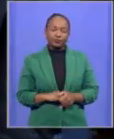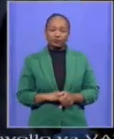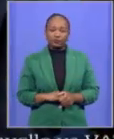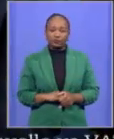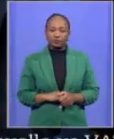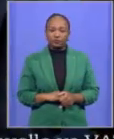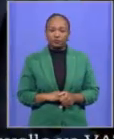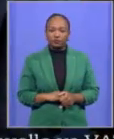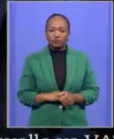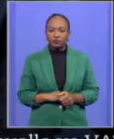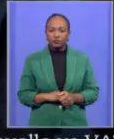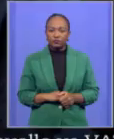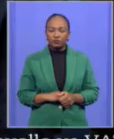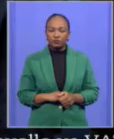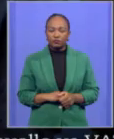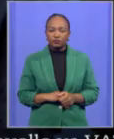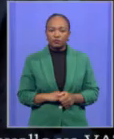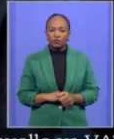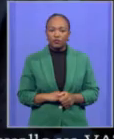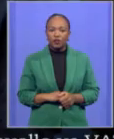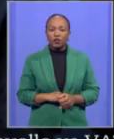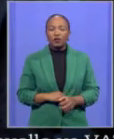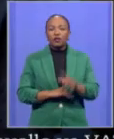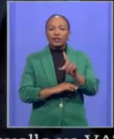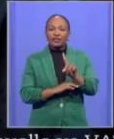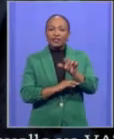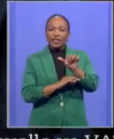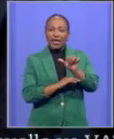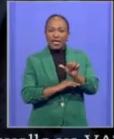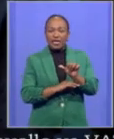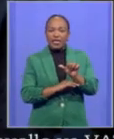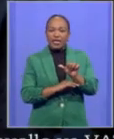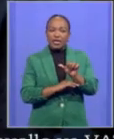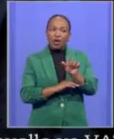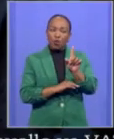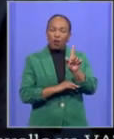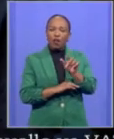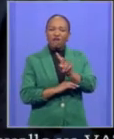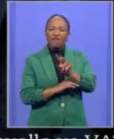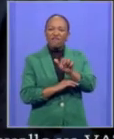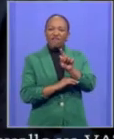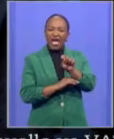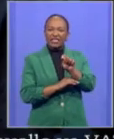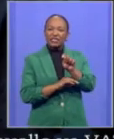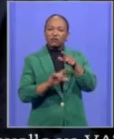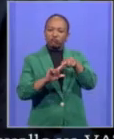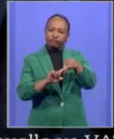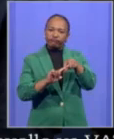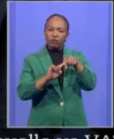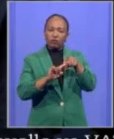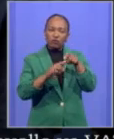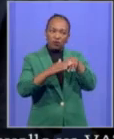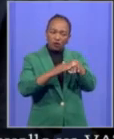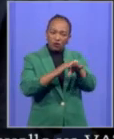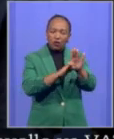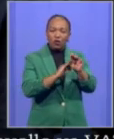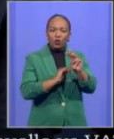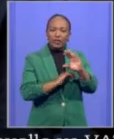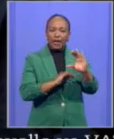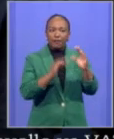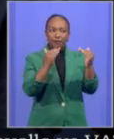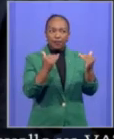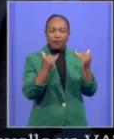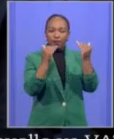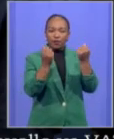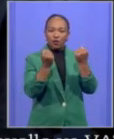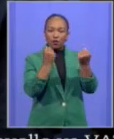The Democratic Alliance's urgent court application to interdict the pending VAT increase will be heard in the Western Cape High Court on Tuesday, the